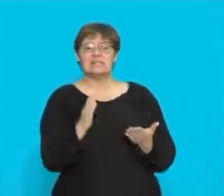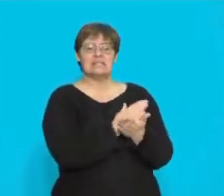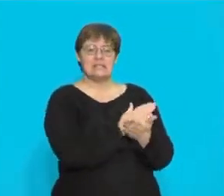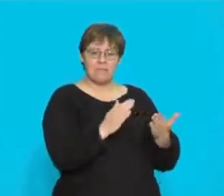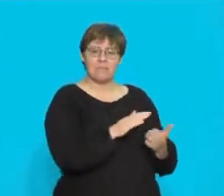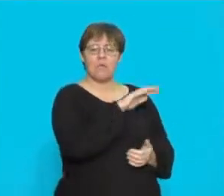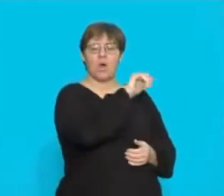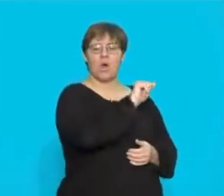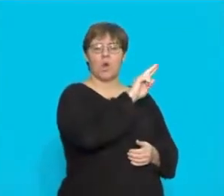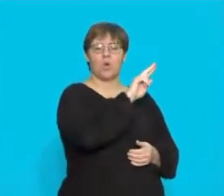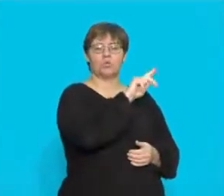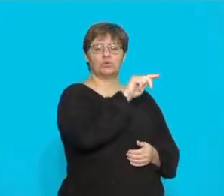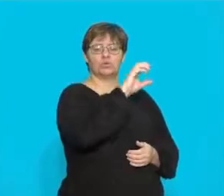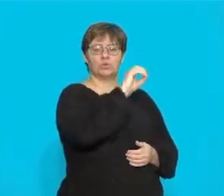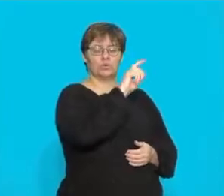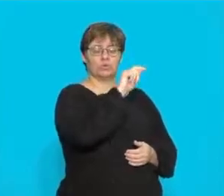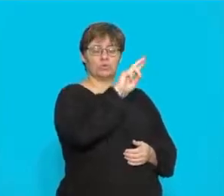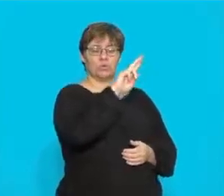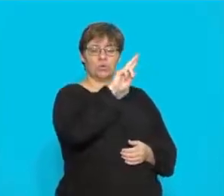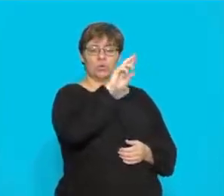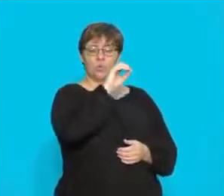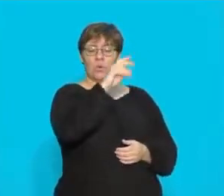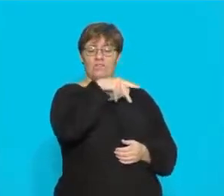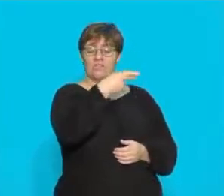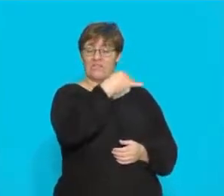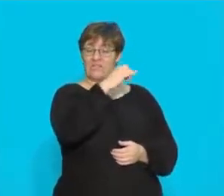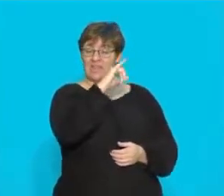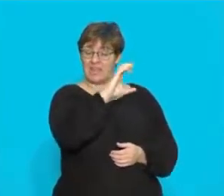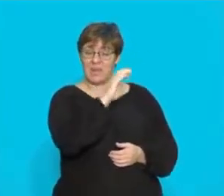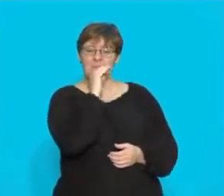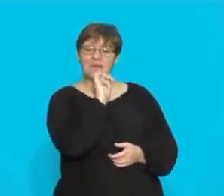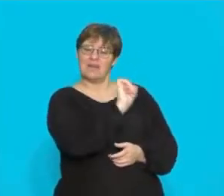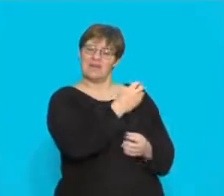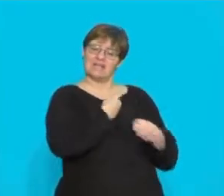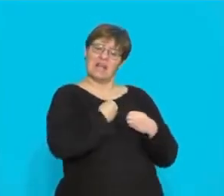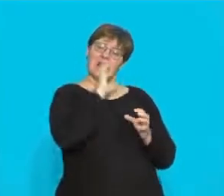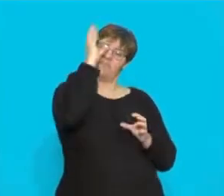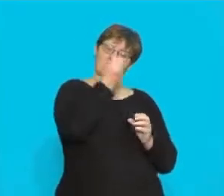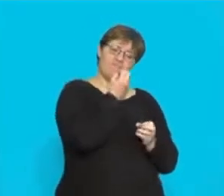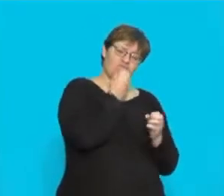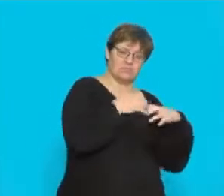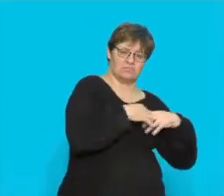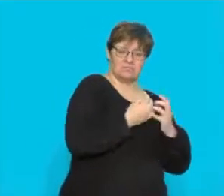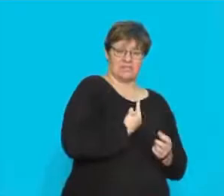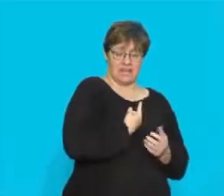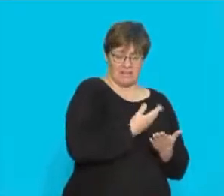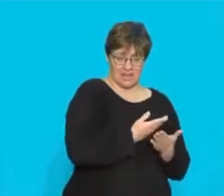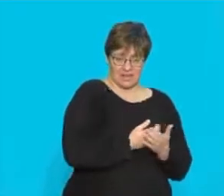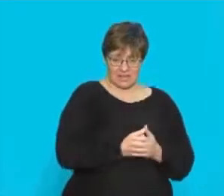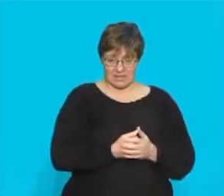of them are autotrophic. And if they're autotrophic, that means they can make their own food.